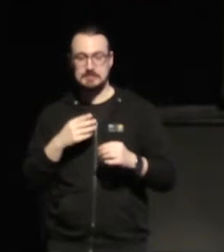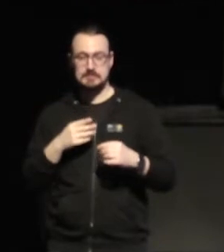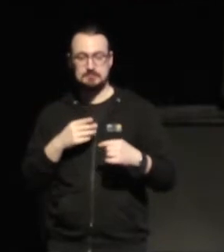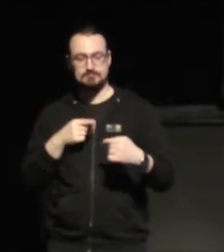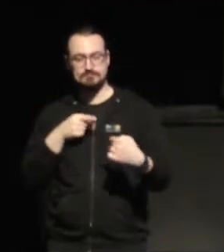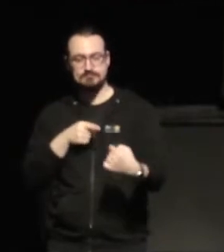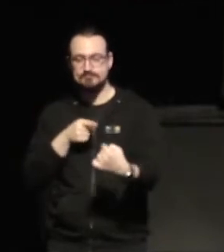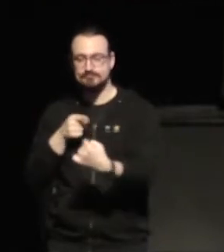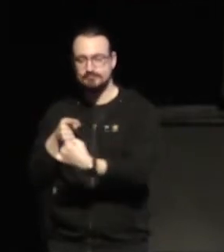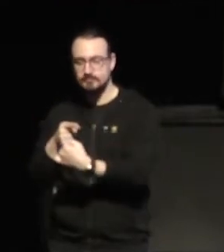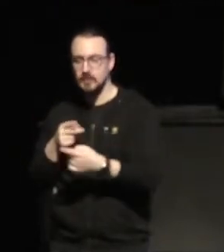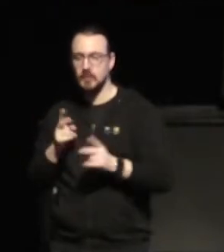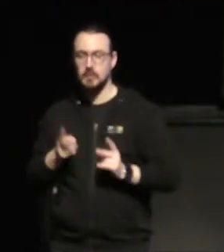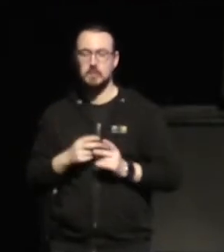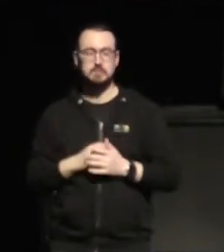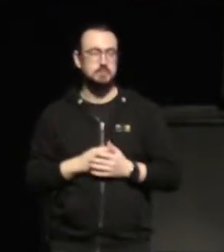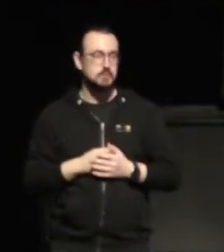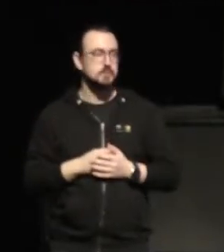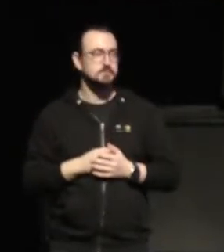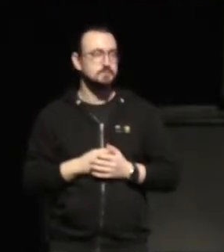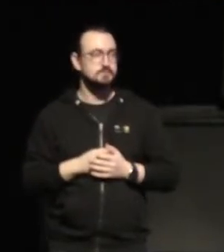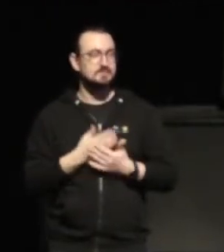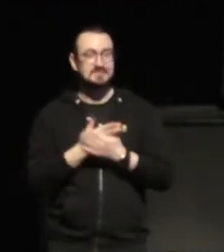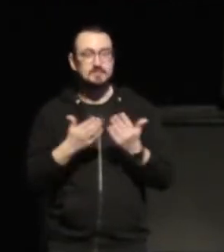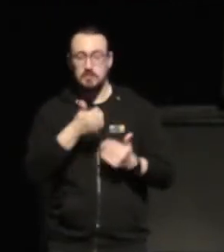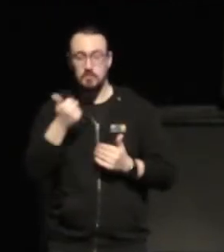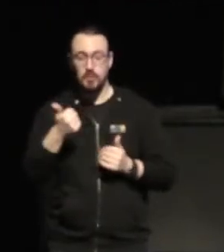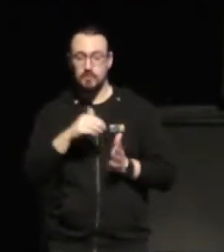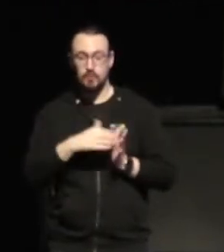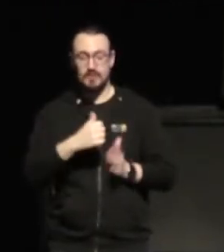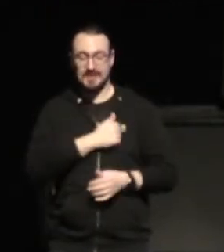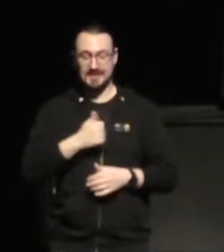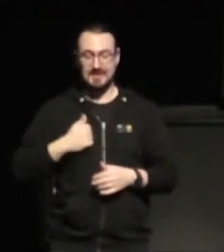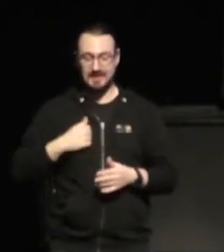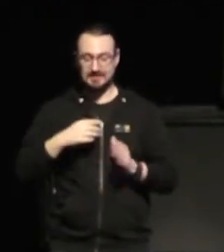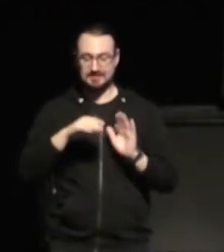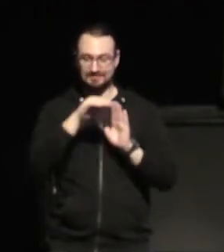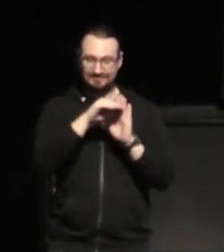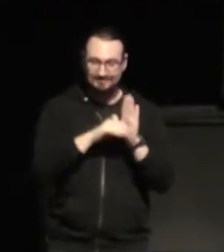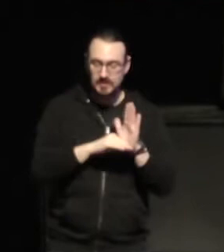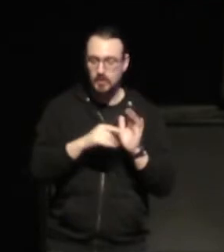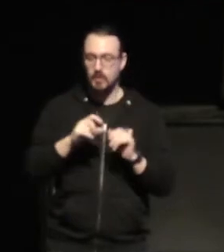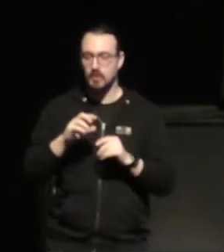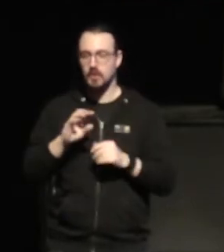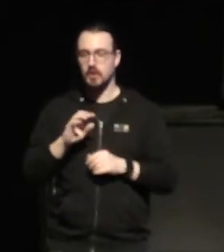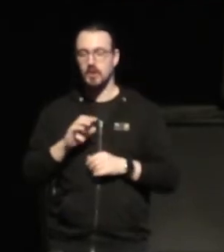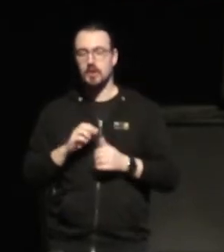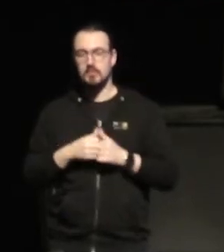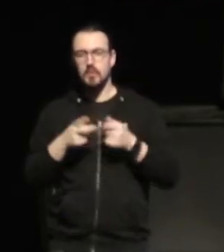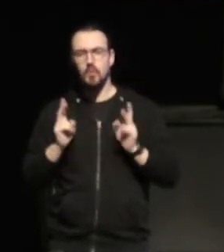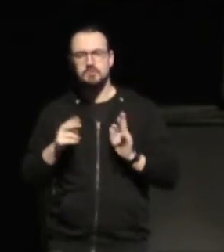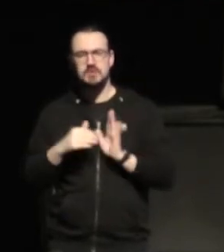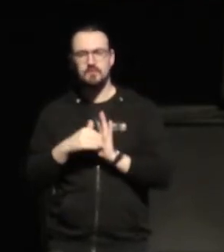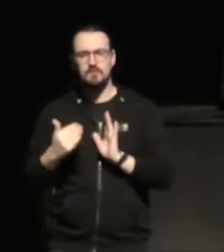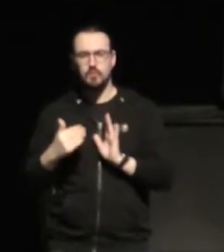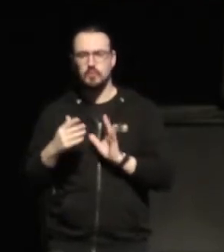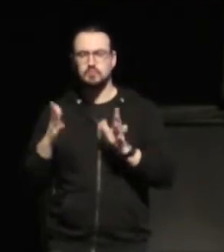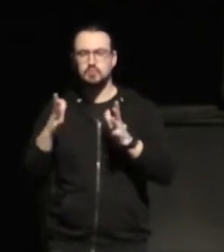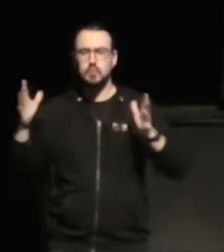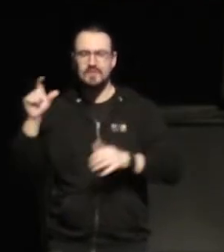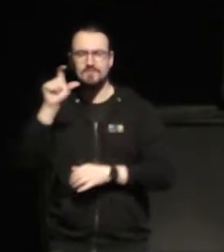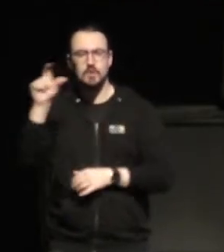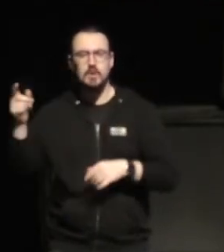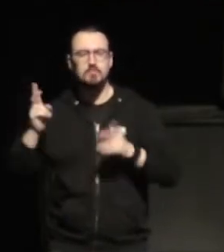adversaries, not also by the government policies and program, but also from the big